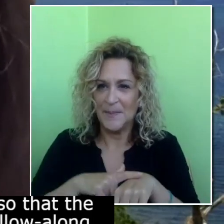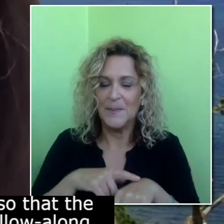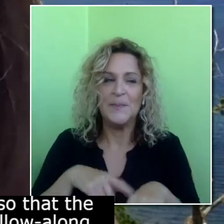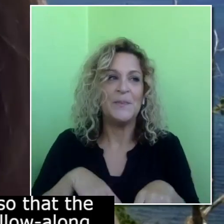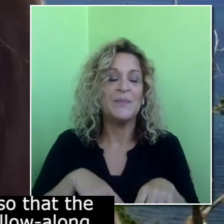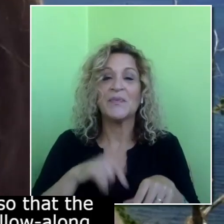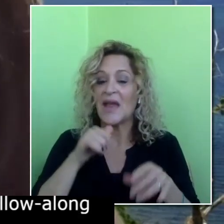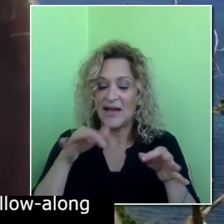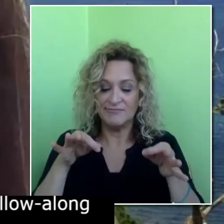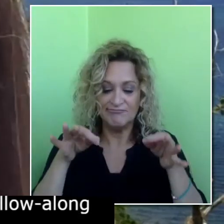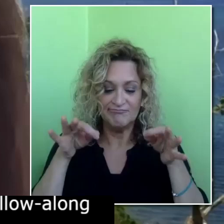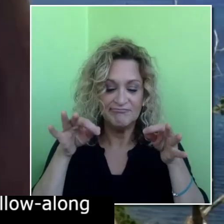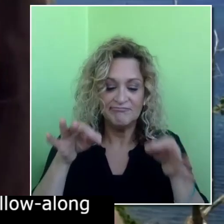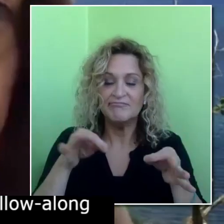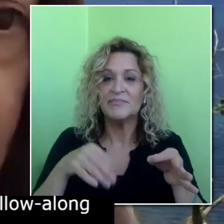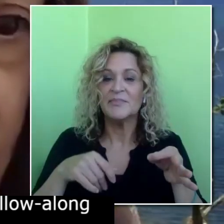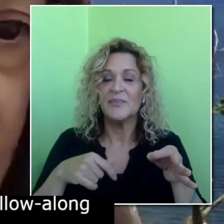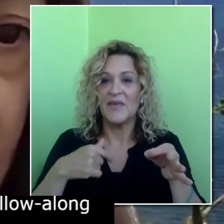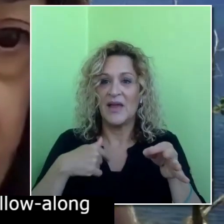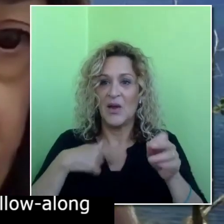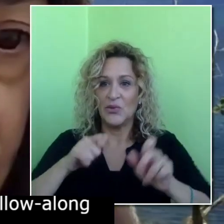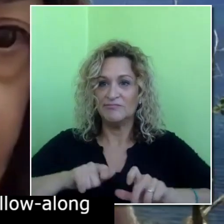just get the slides up.